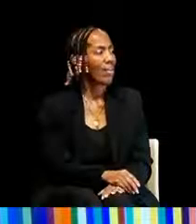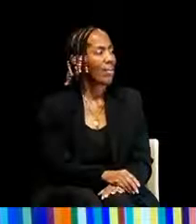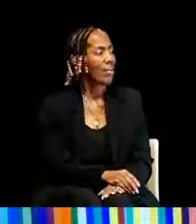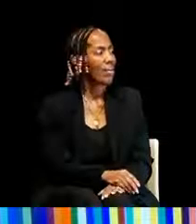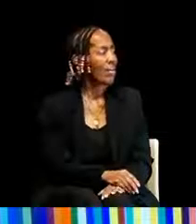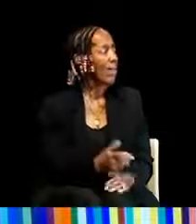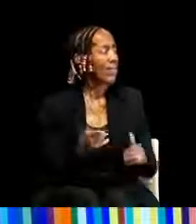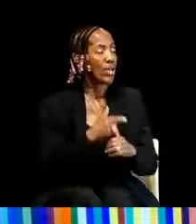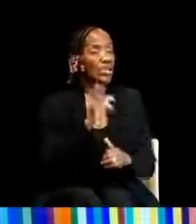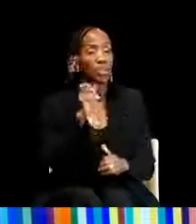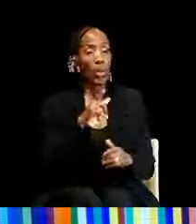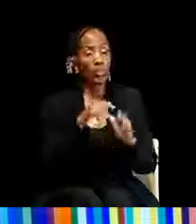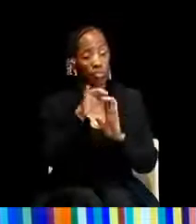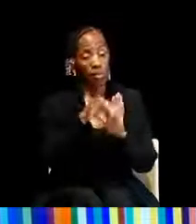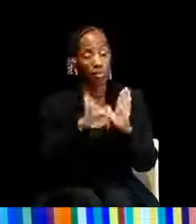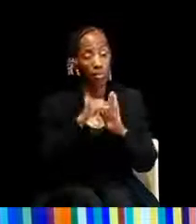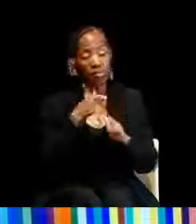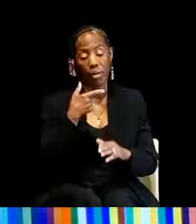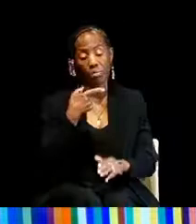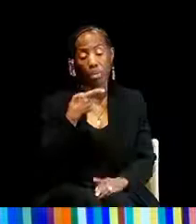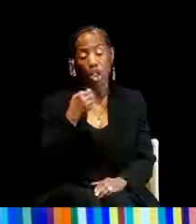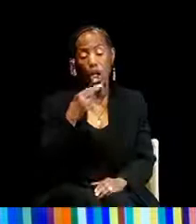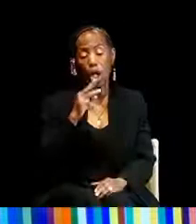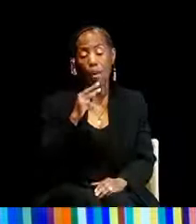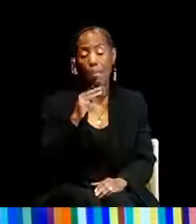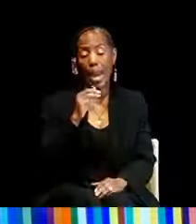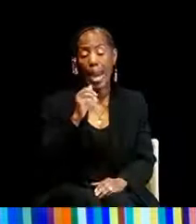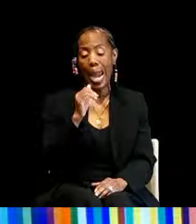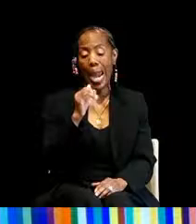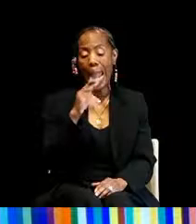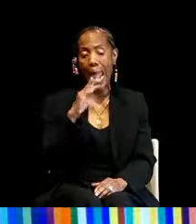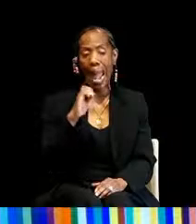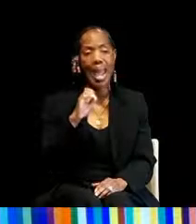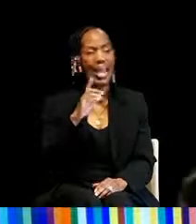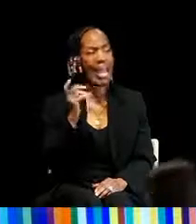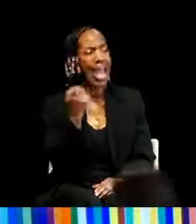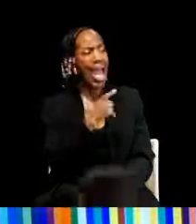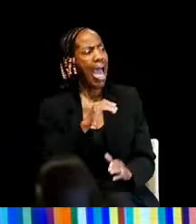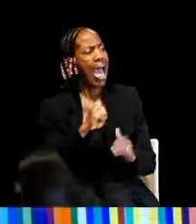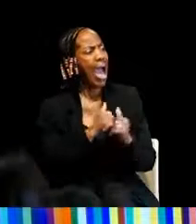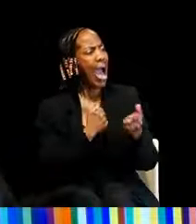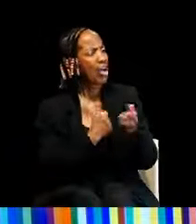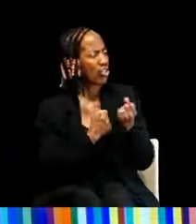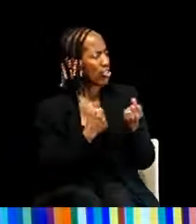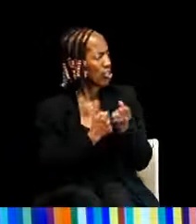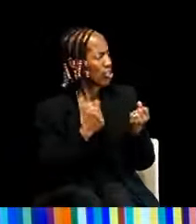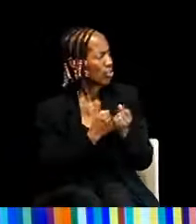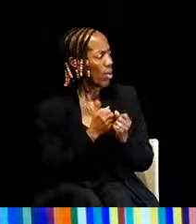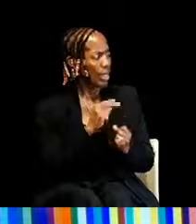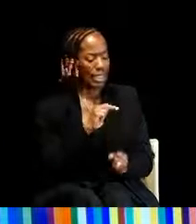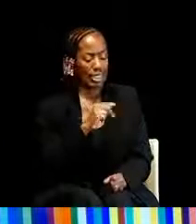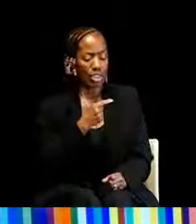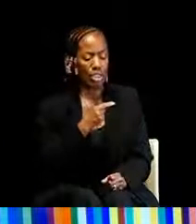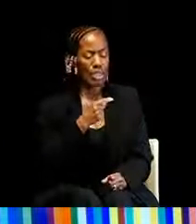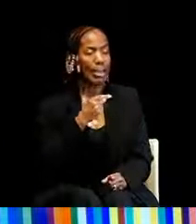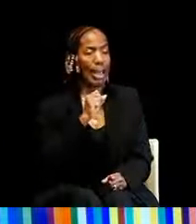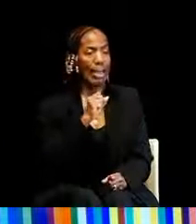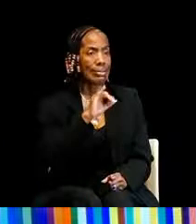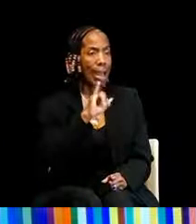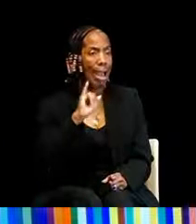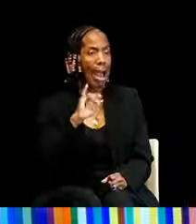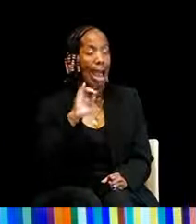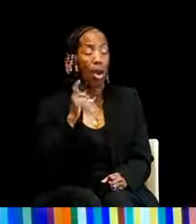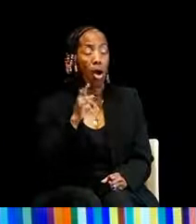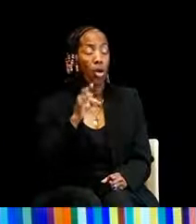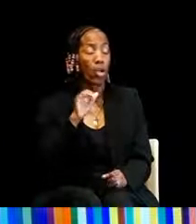But first, our question from YouTube is from Jermaine, and he is asking, how can we support NGS and all of your amazing